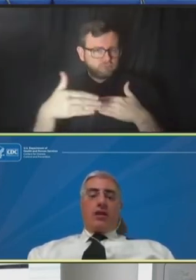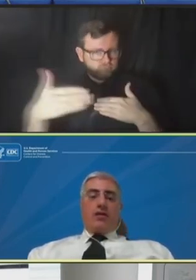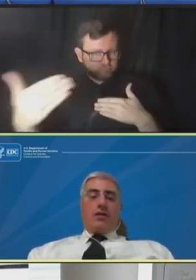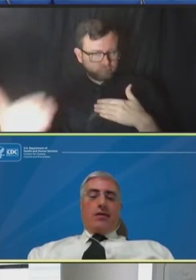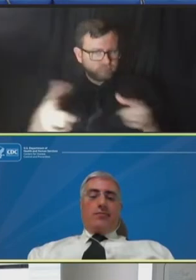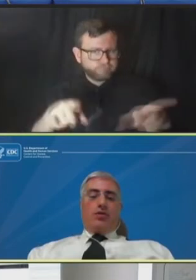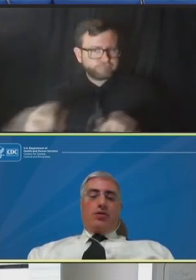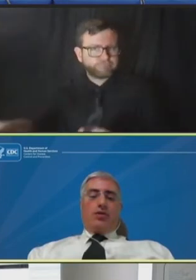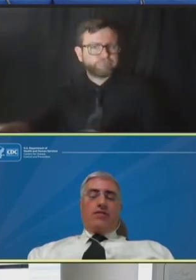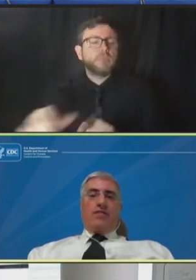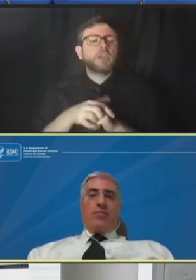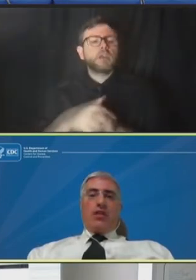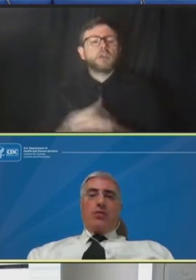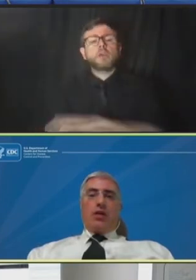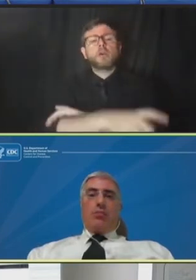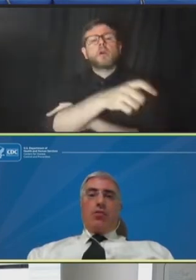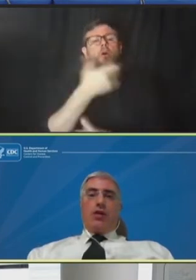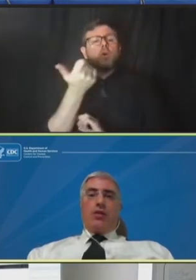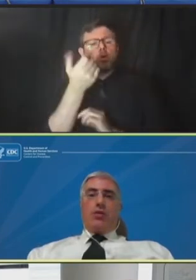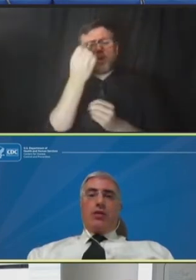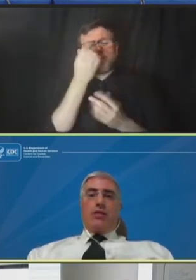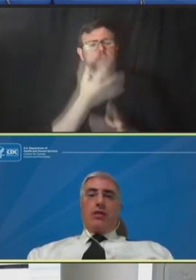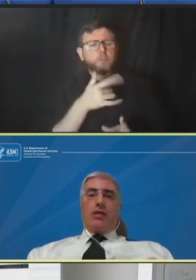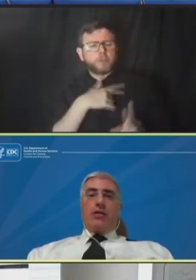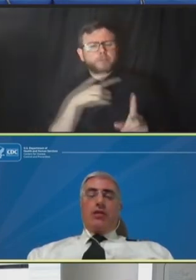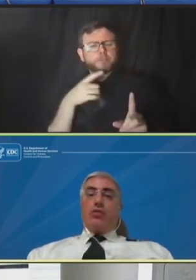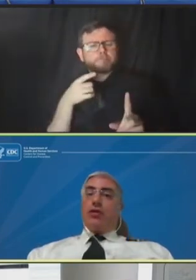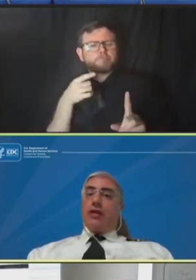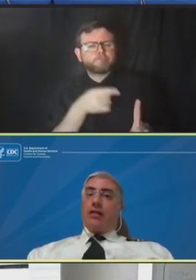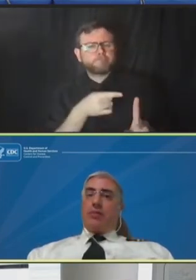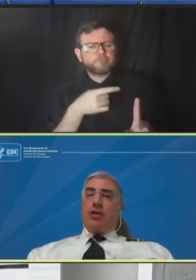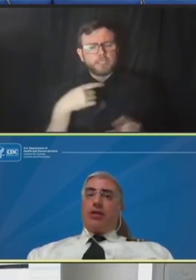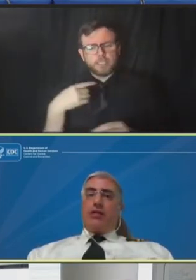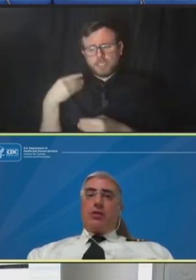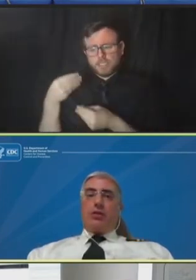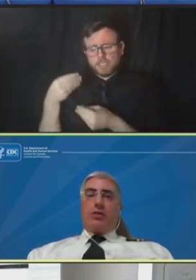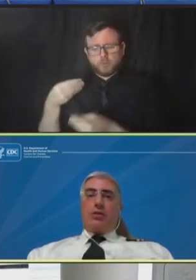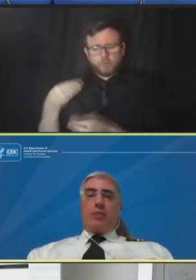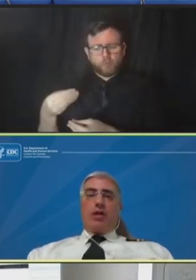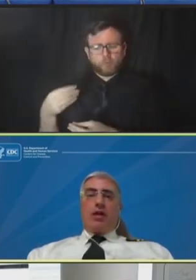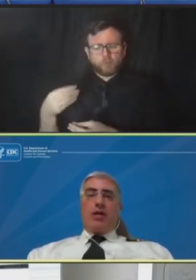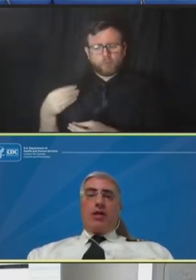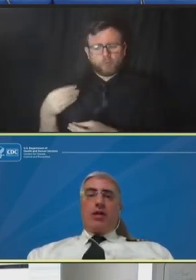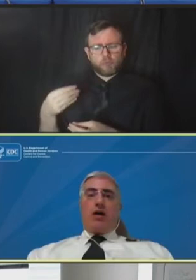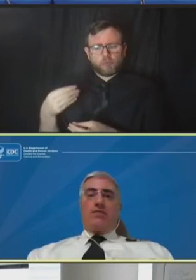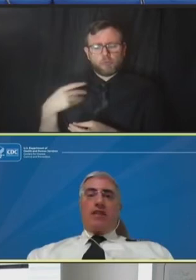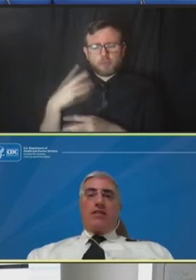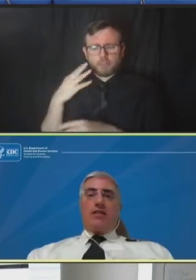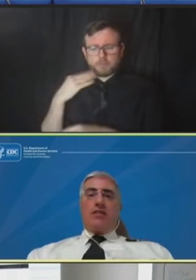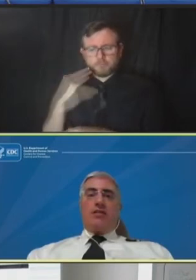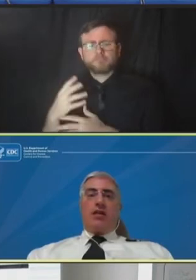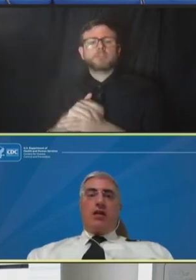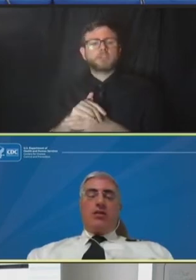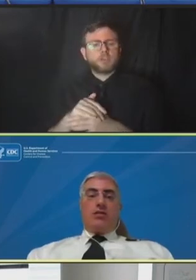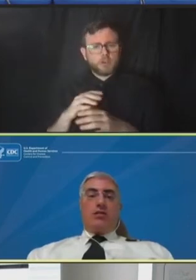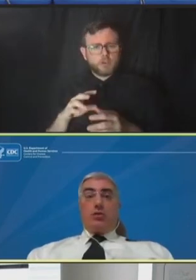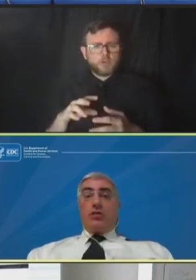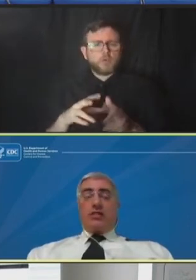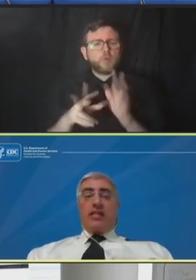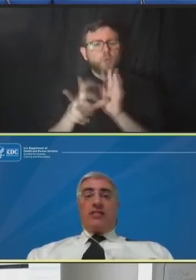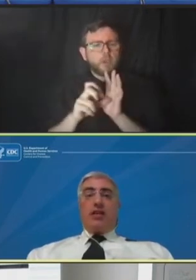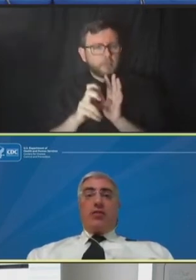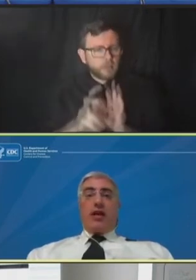other sources of information we can point to is the historic experience using the replicating smallpox vaccines